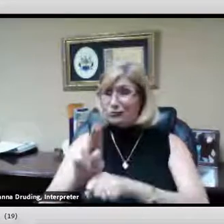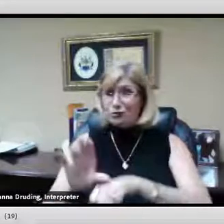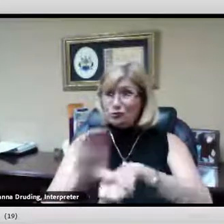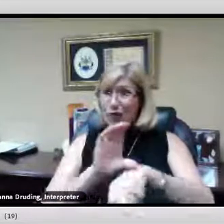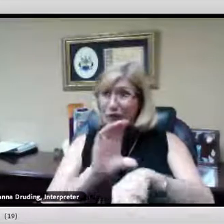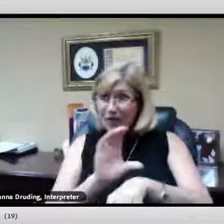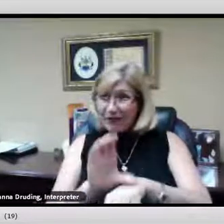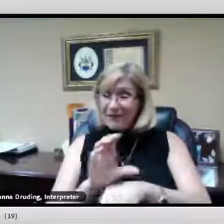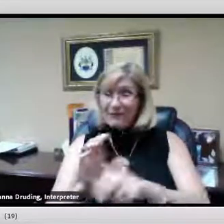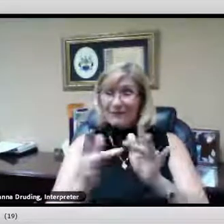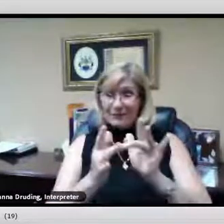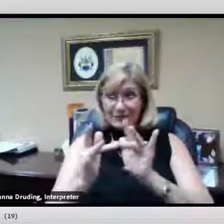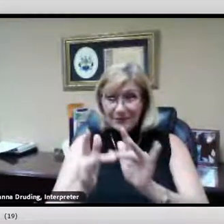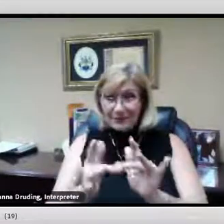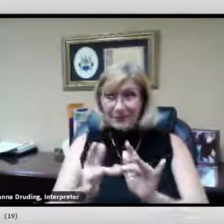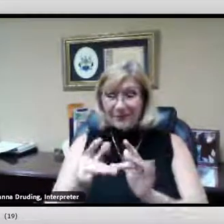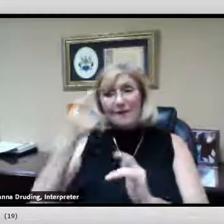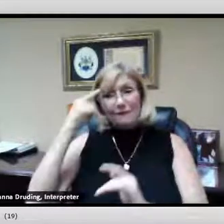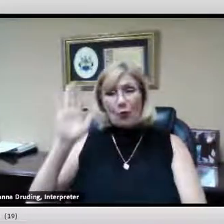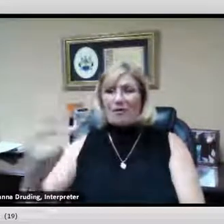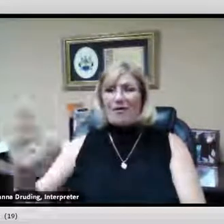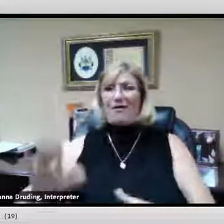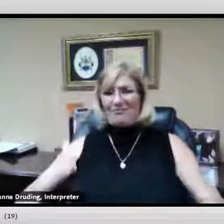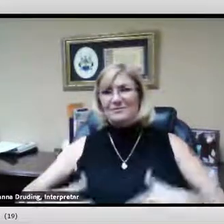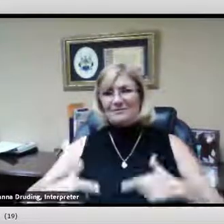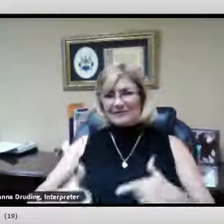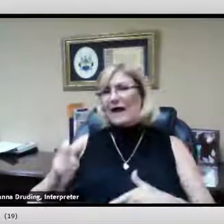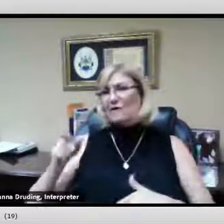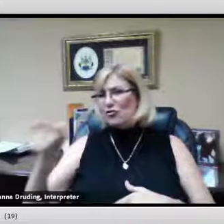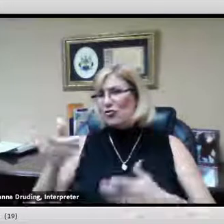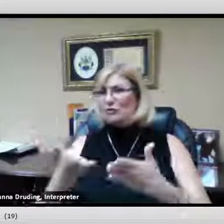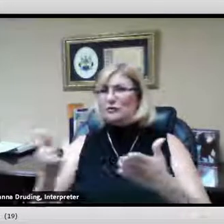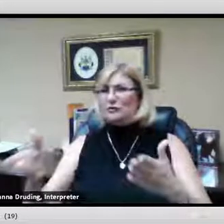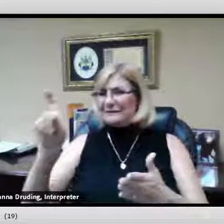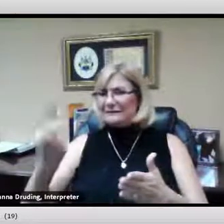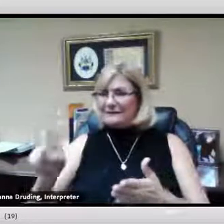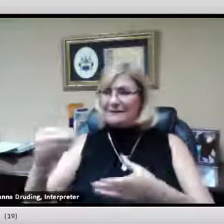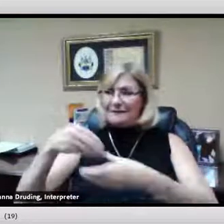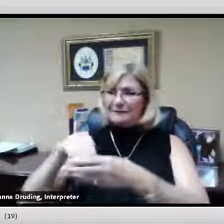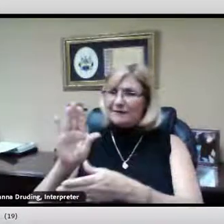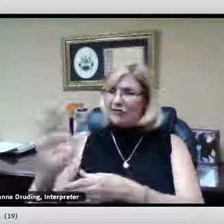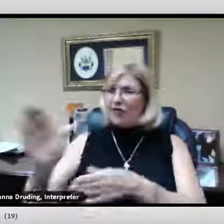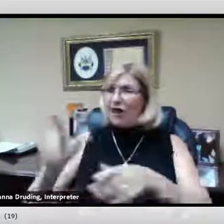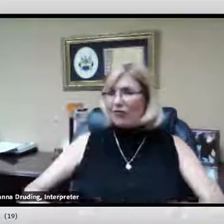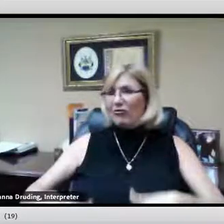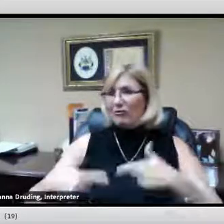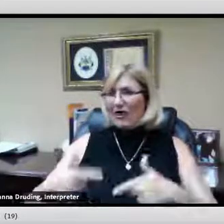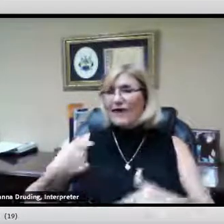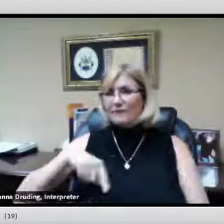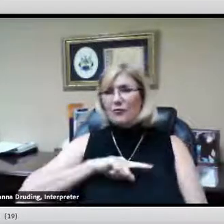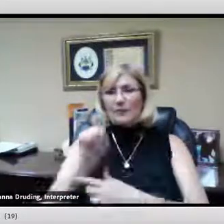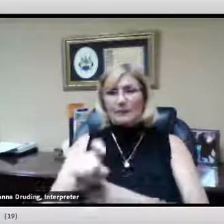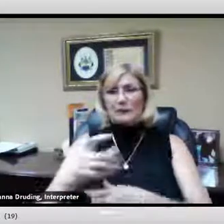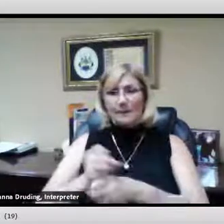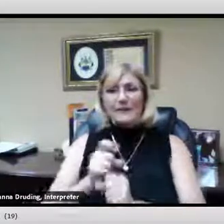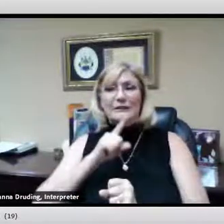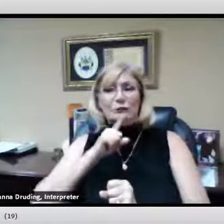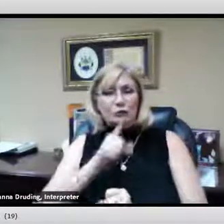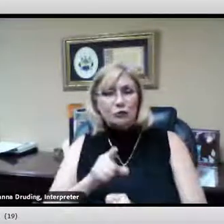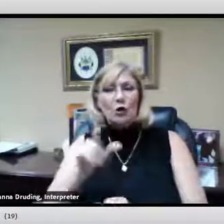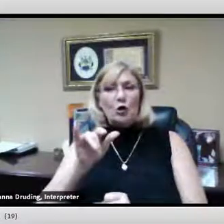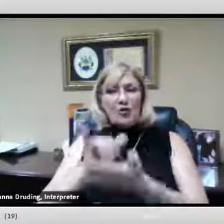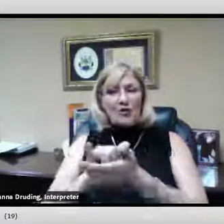for their life, for the things they need in their life, and we need to be able to make sure that that service